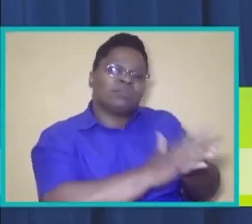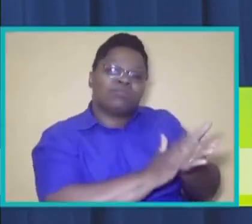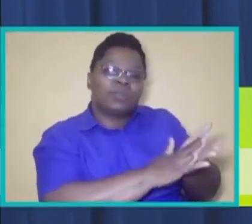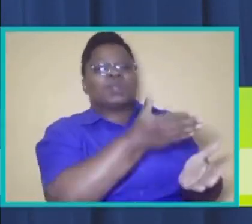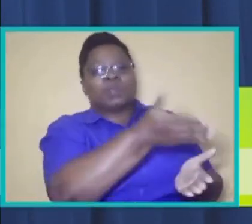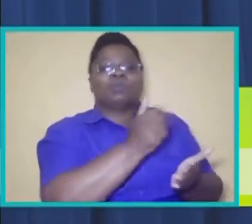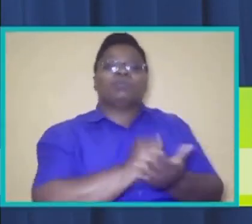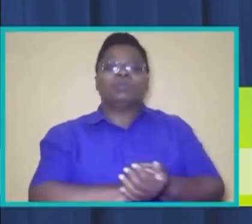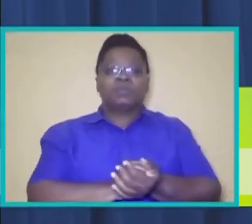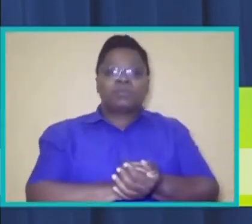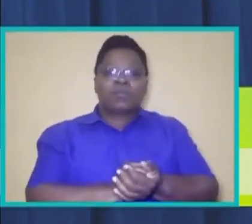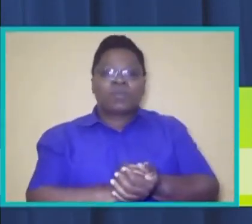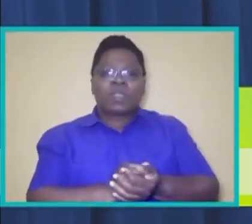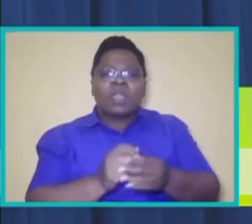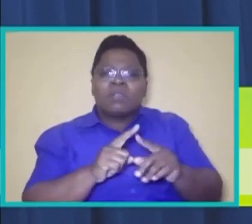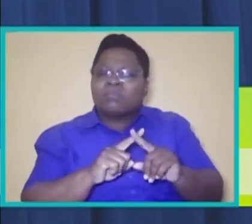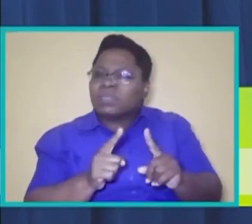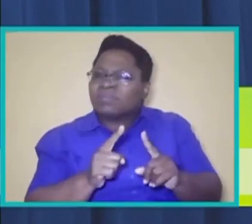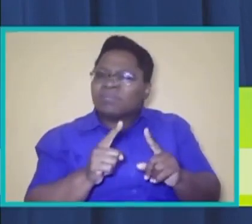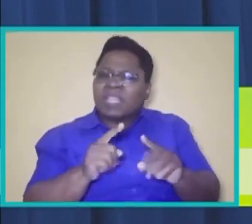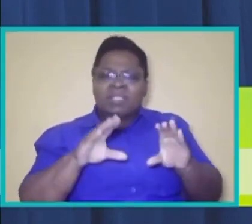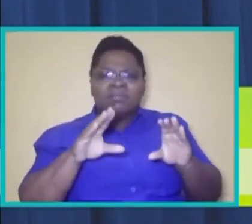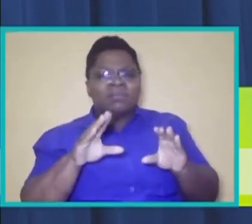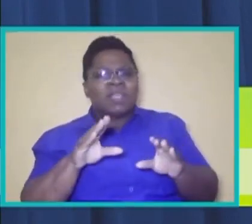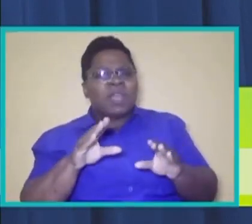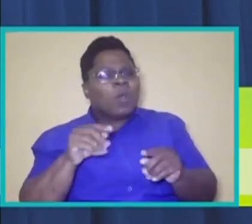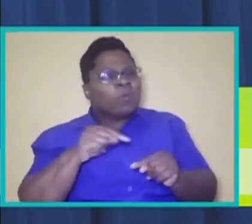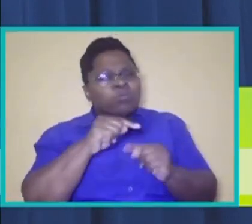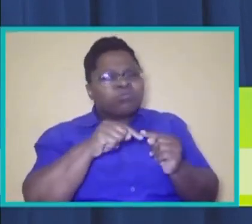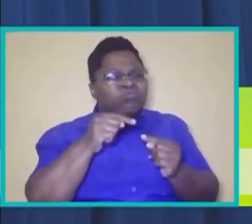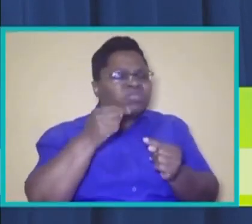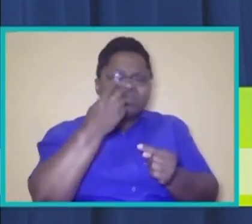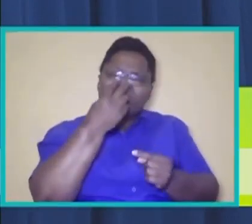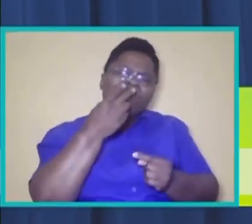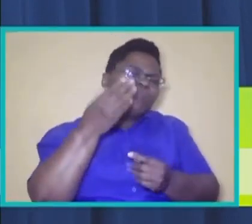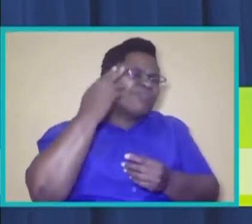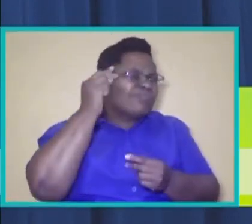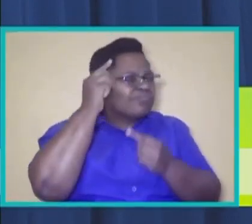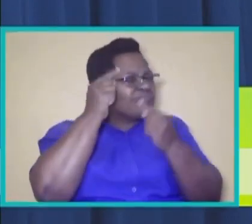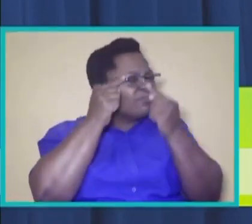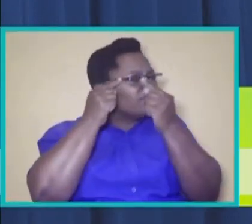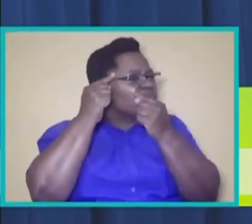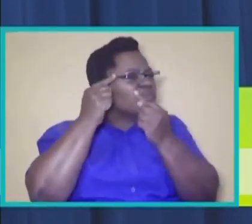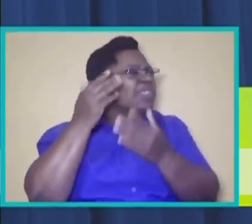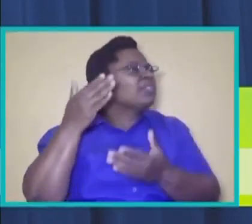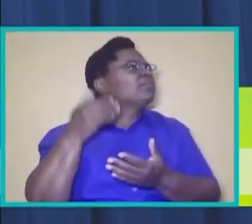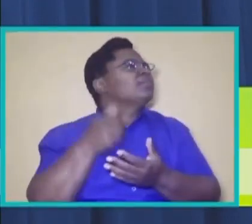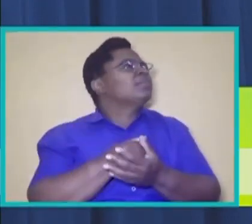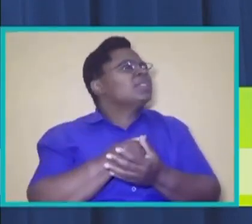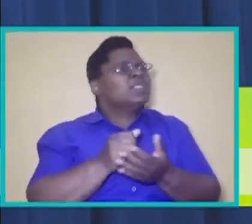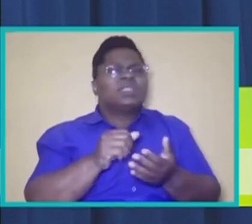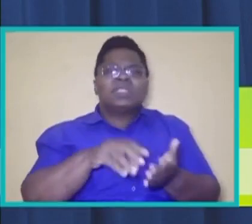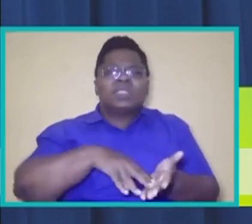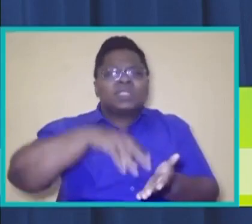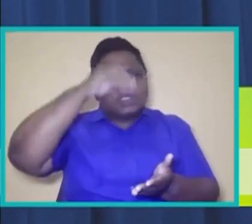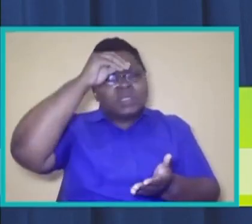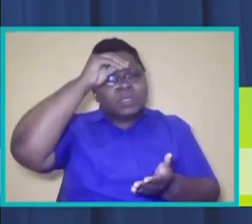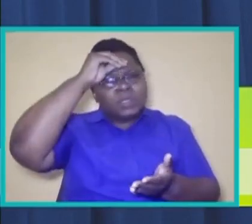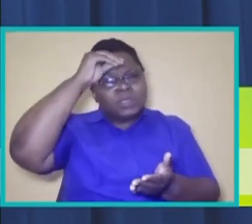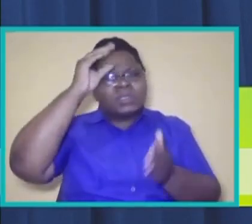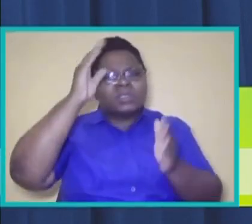back to the fundamental of students in schools and